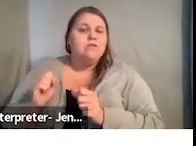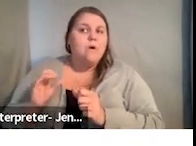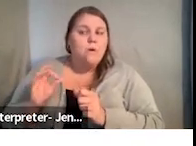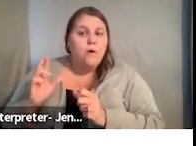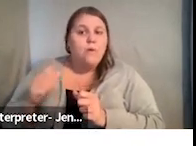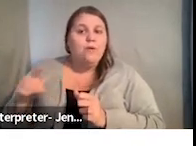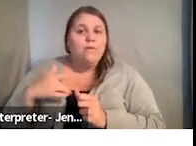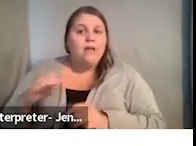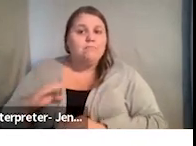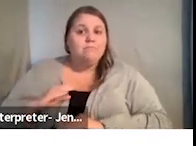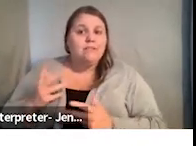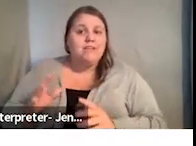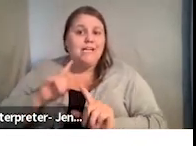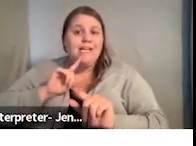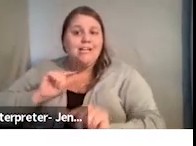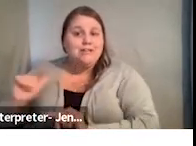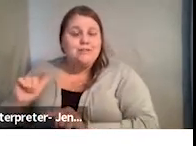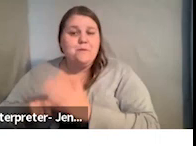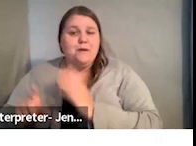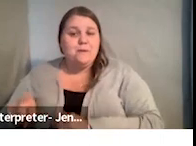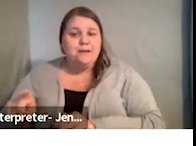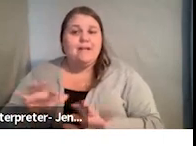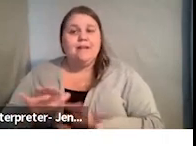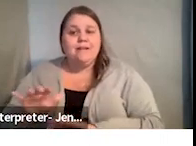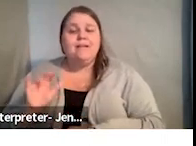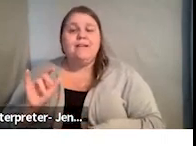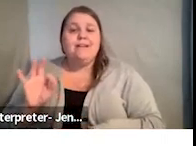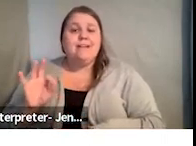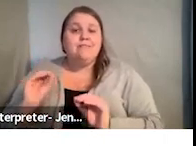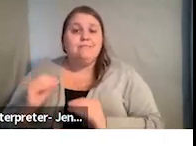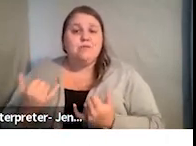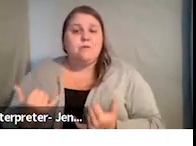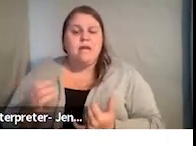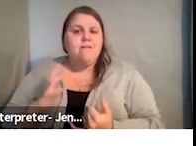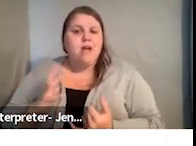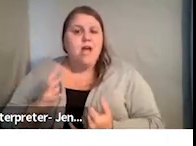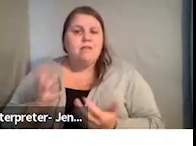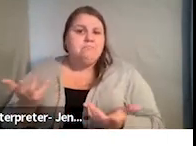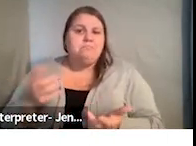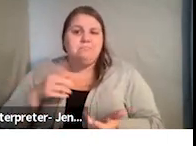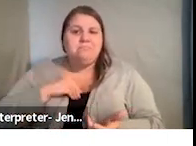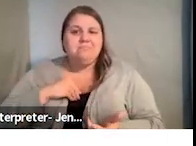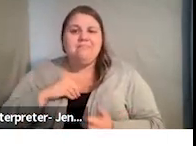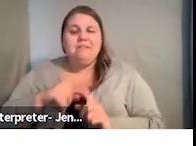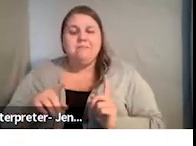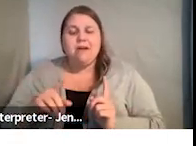met through that as well. So, if people don't have questions, that's fine too.